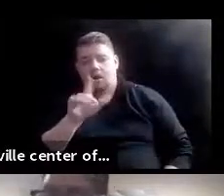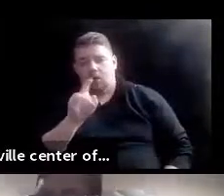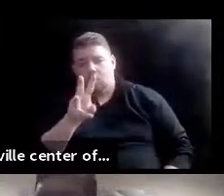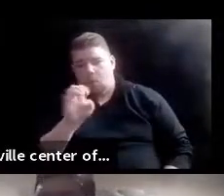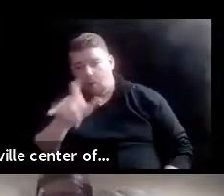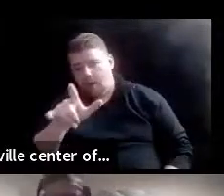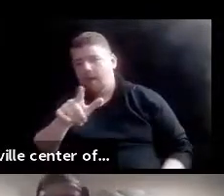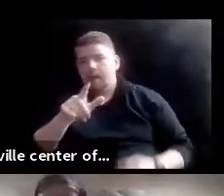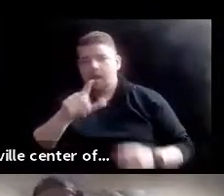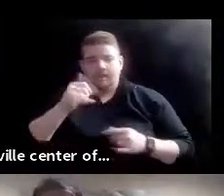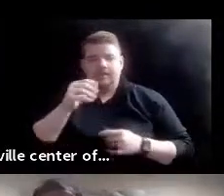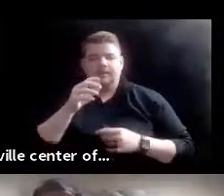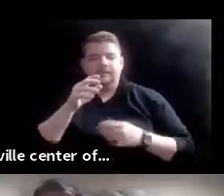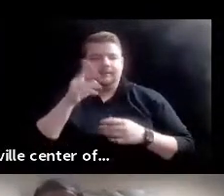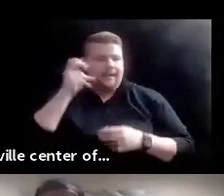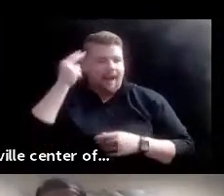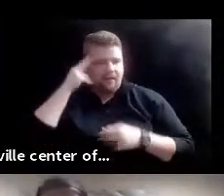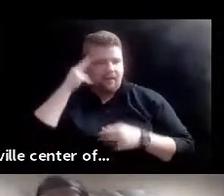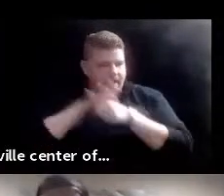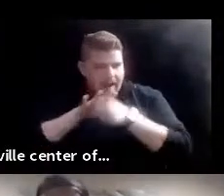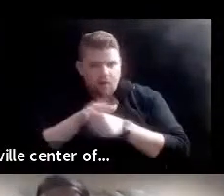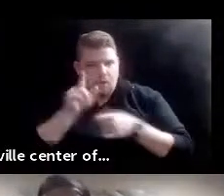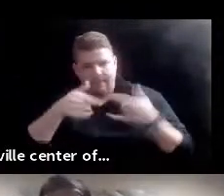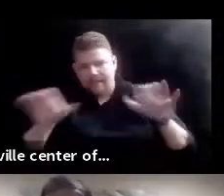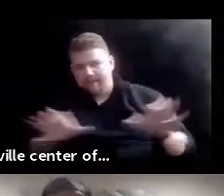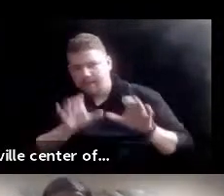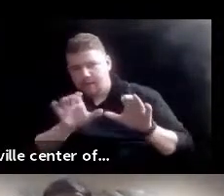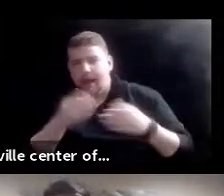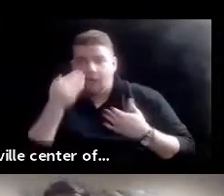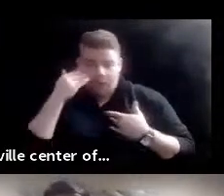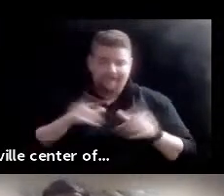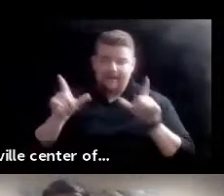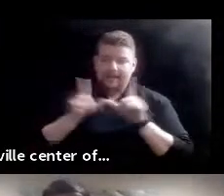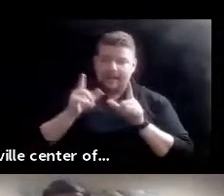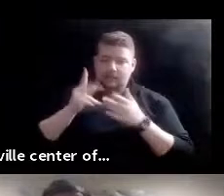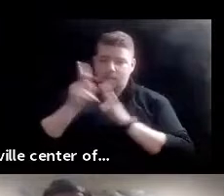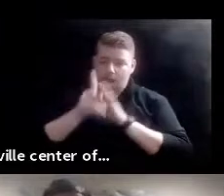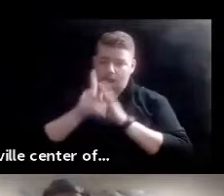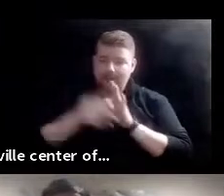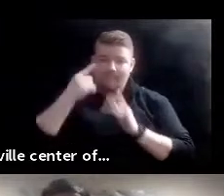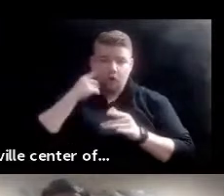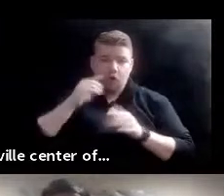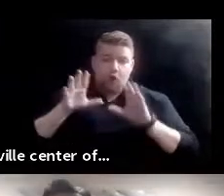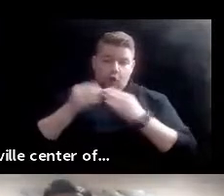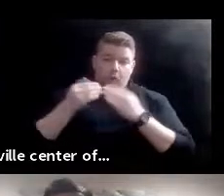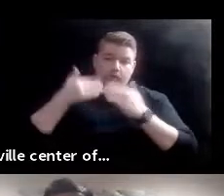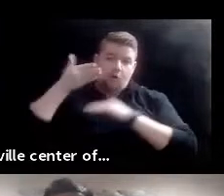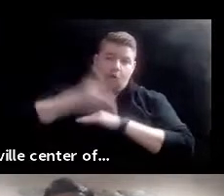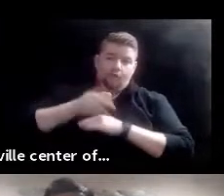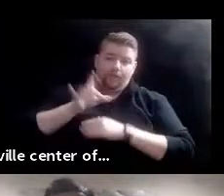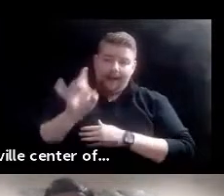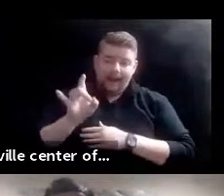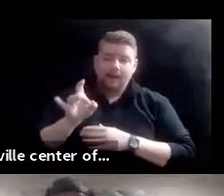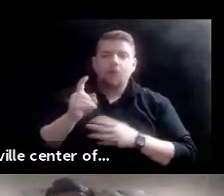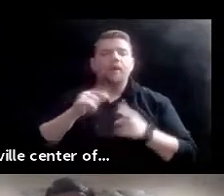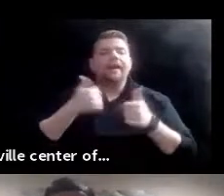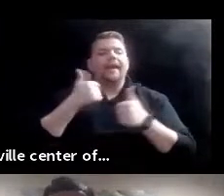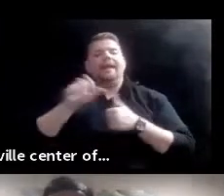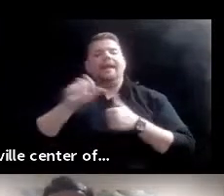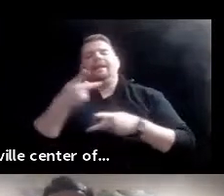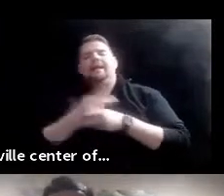what they've done? I know they actually have like a licensing for groups for 8, or any issues with how they've dealt